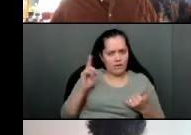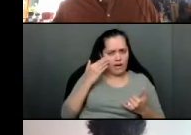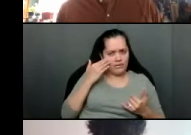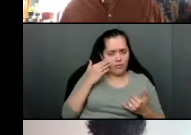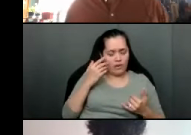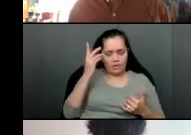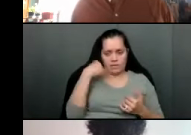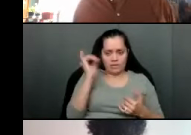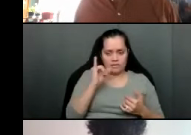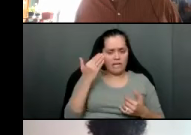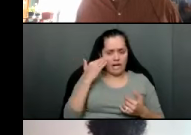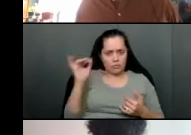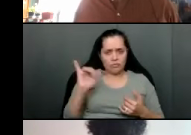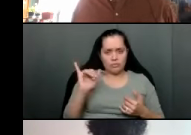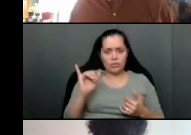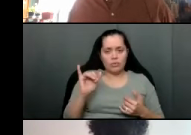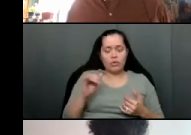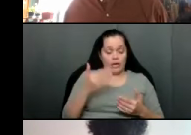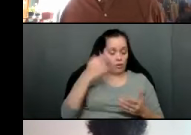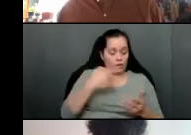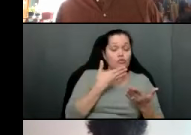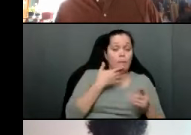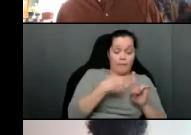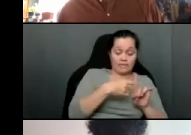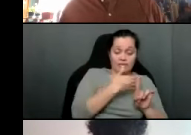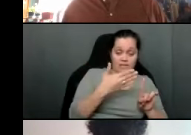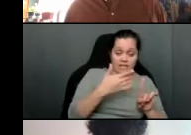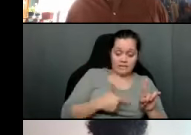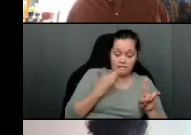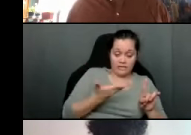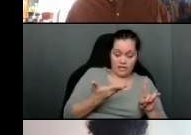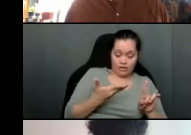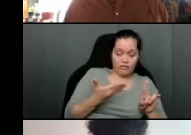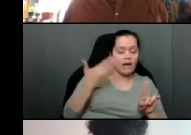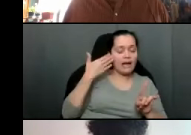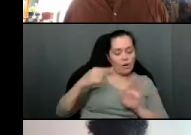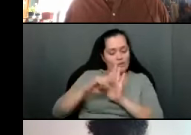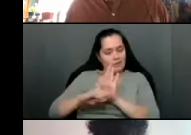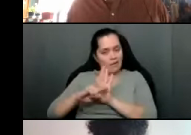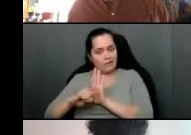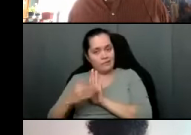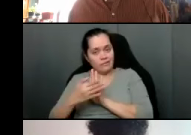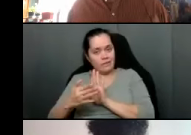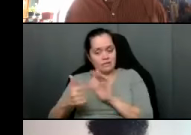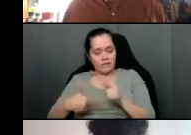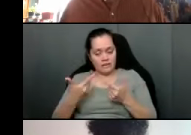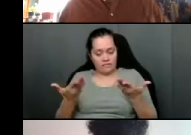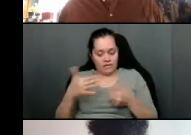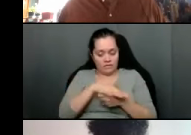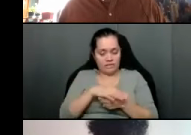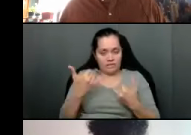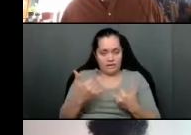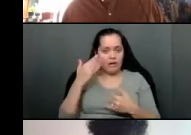it's like. I know what good things are here where I live now. I know if there are any bad things about living